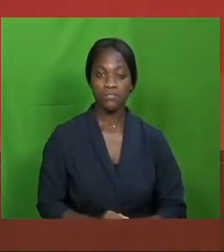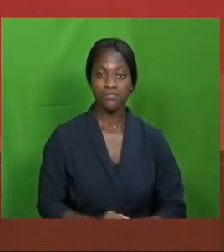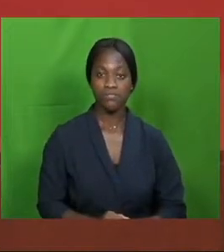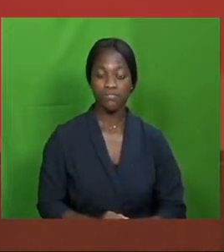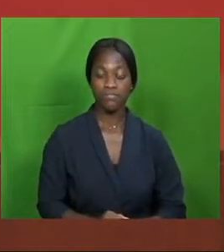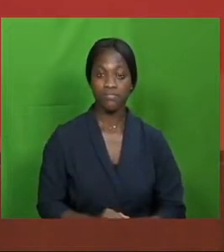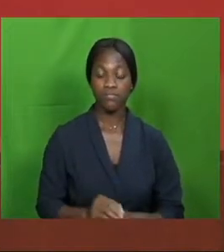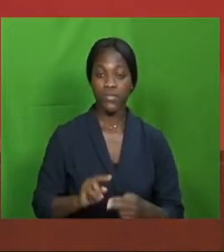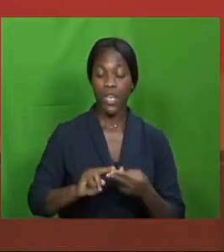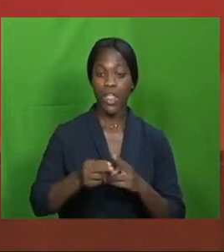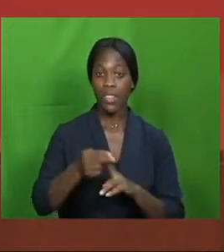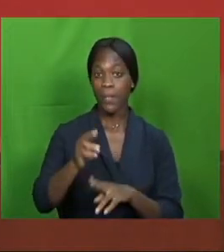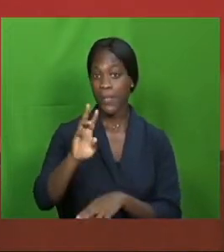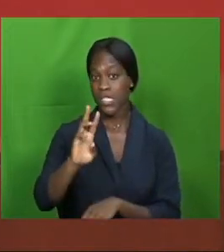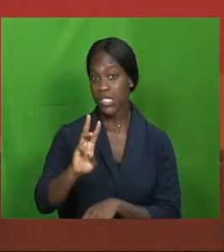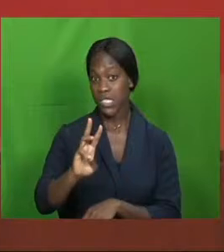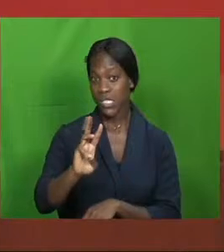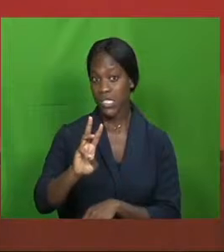item 6,